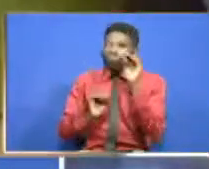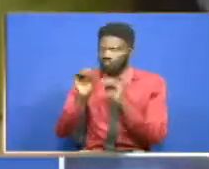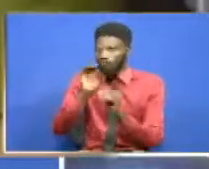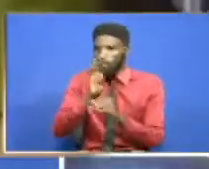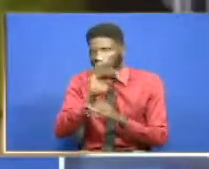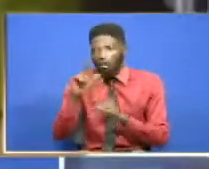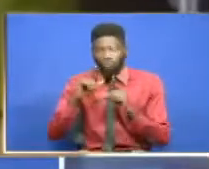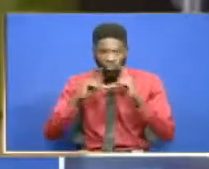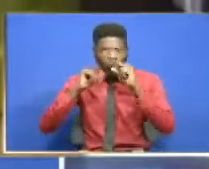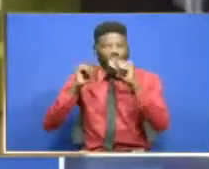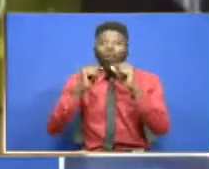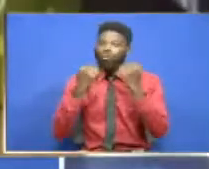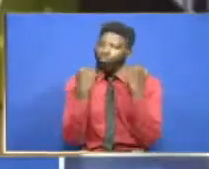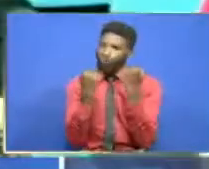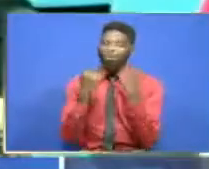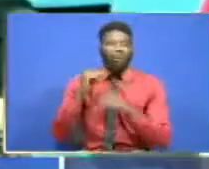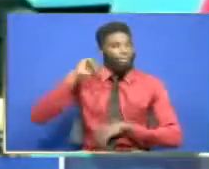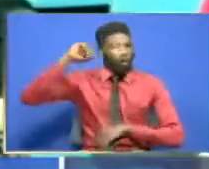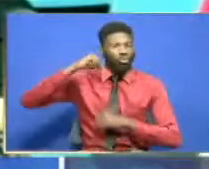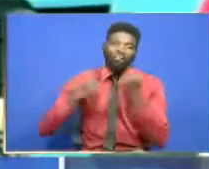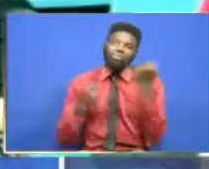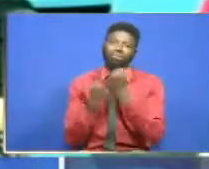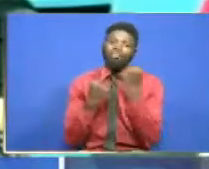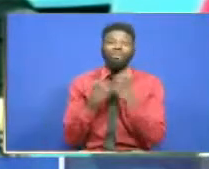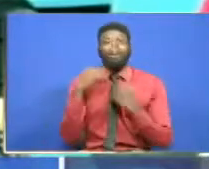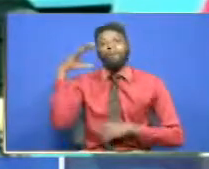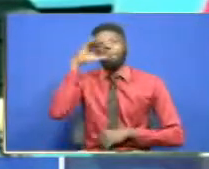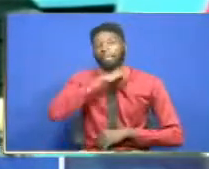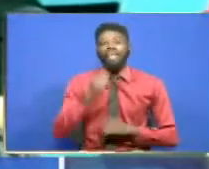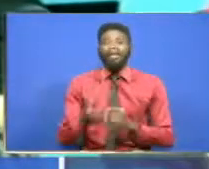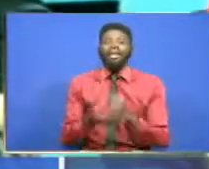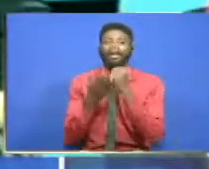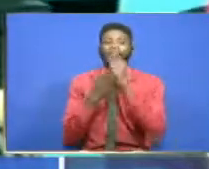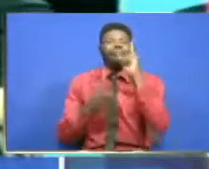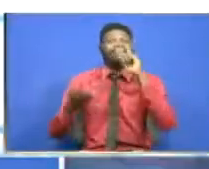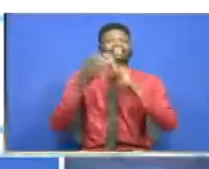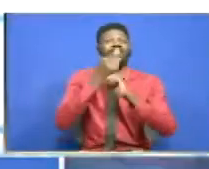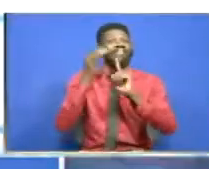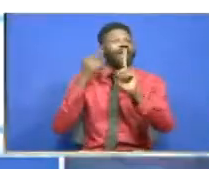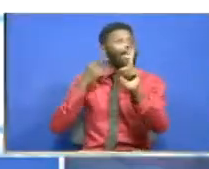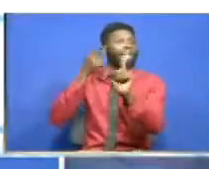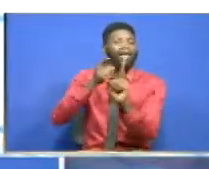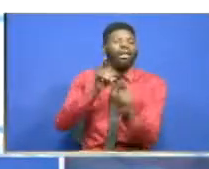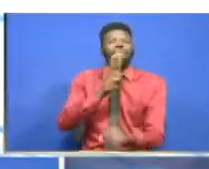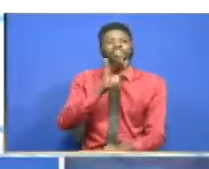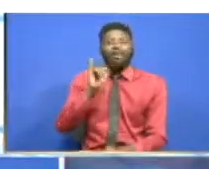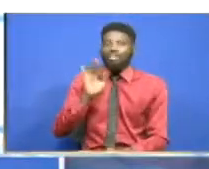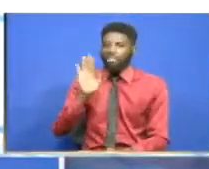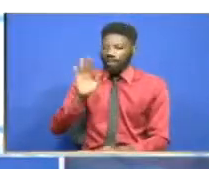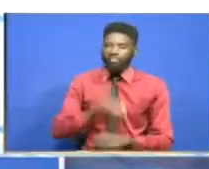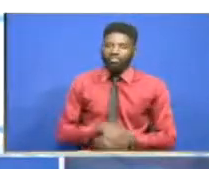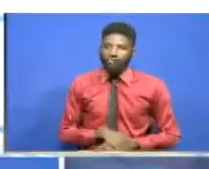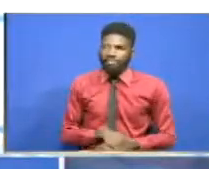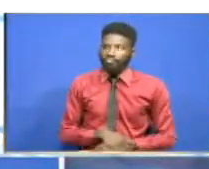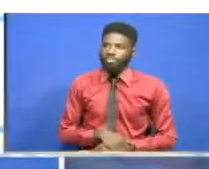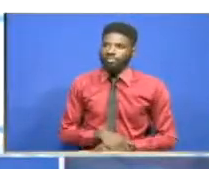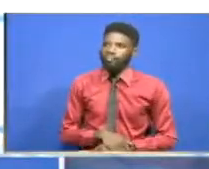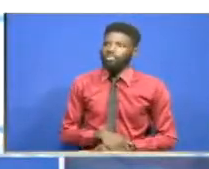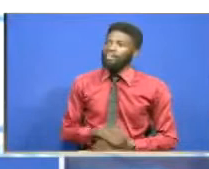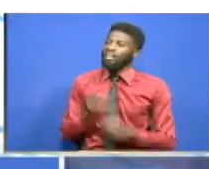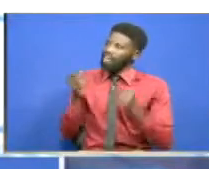strong political goodwill is lacking to realize the goals set out in the BBI document. Do you have the political